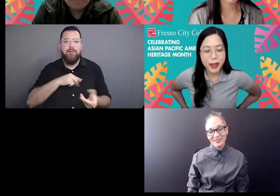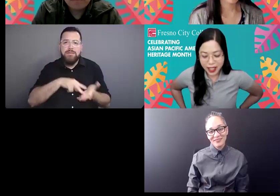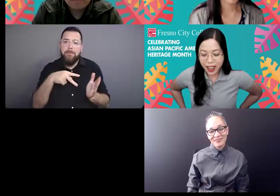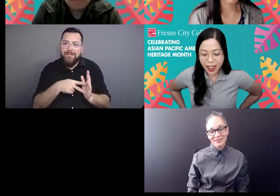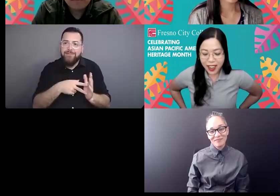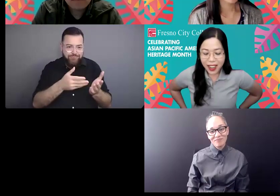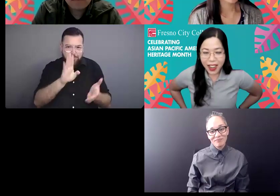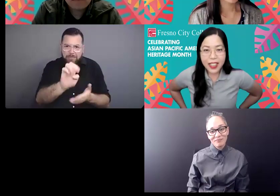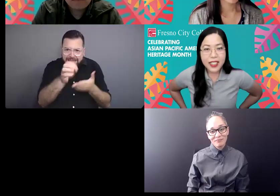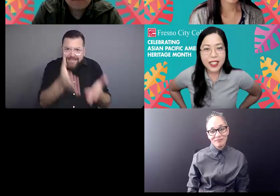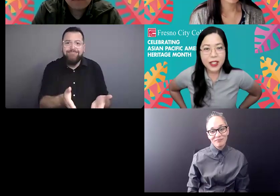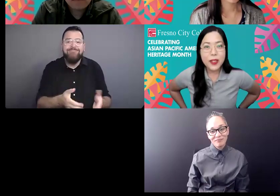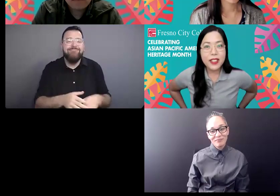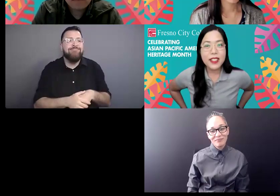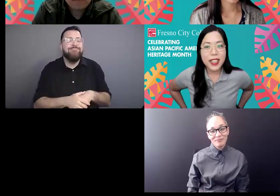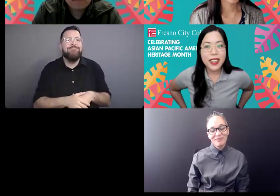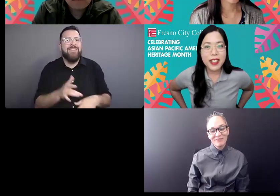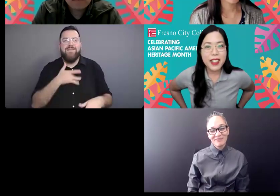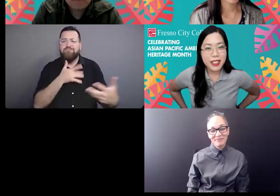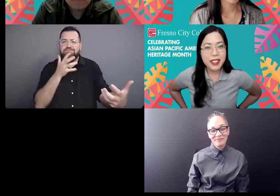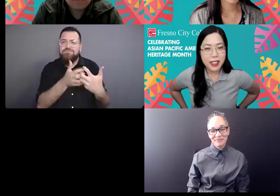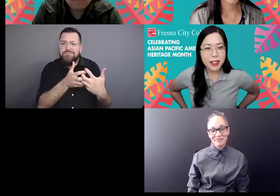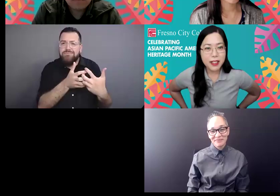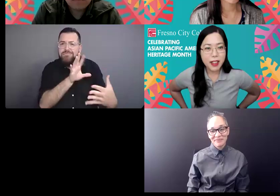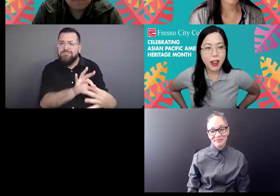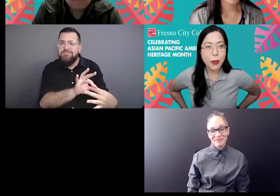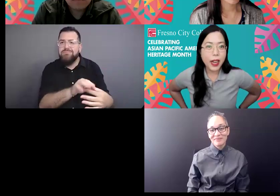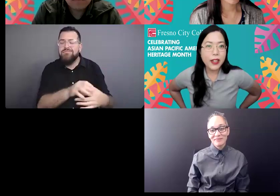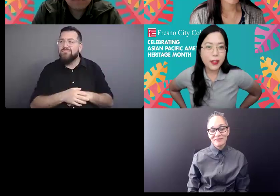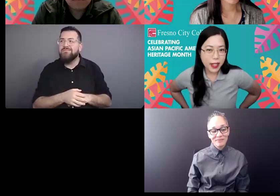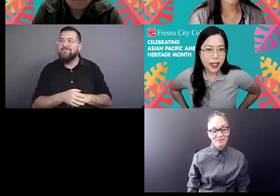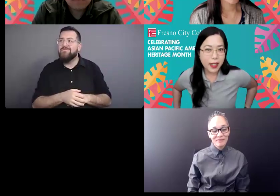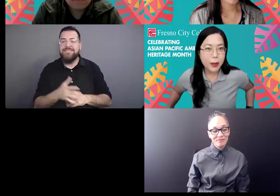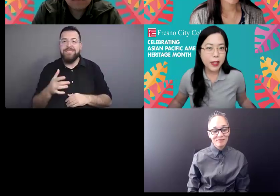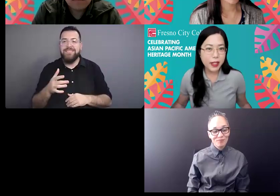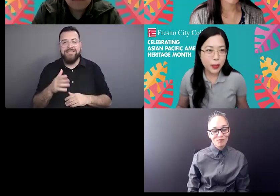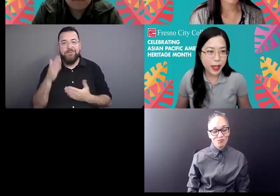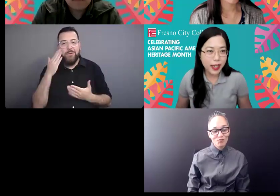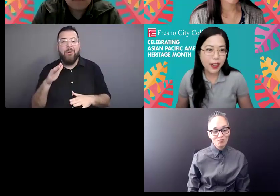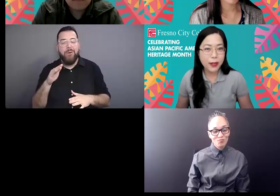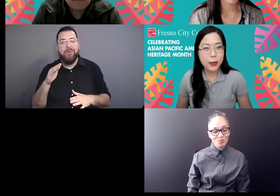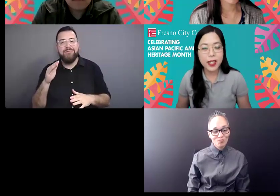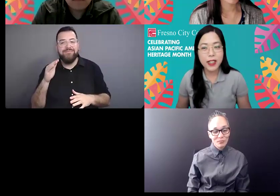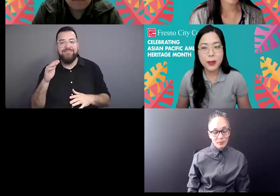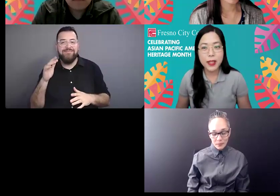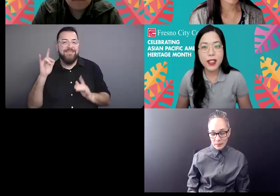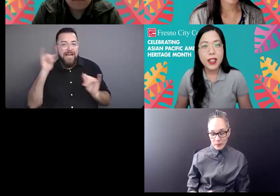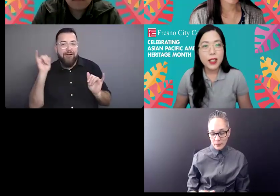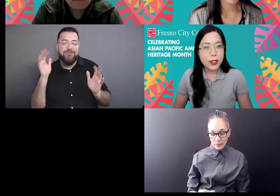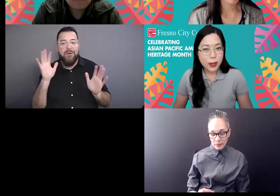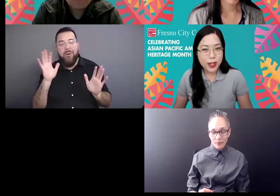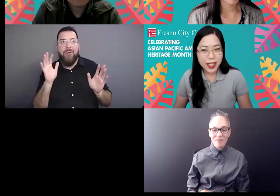cheesy, but it feels like this is a right fit and a place for me. Everyone has